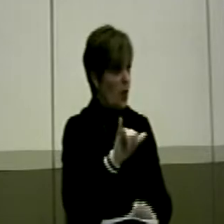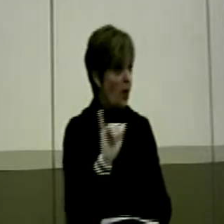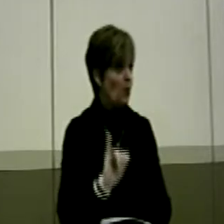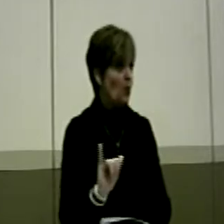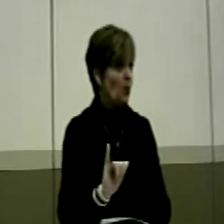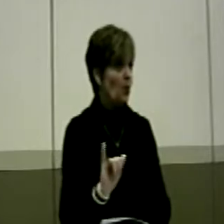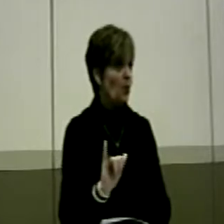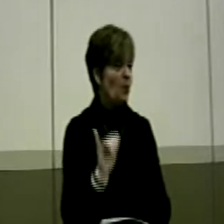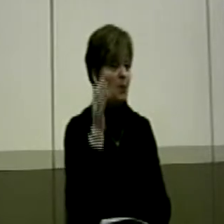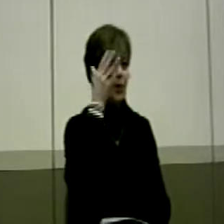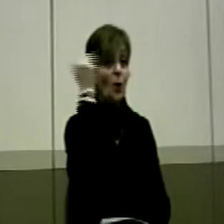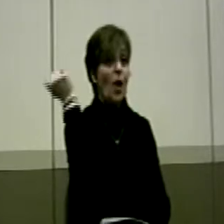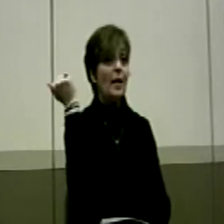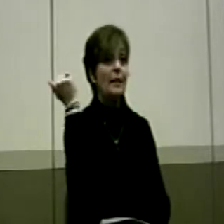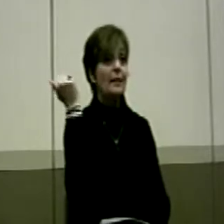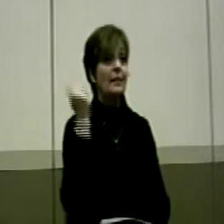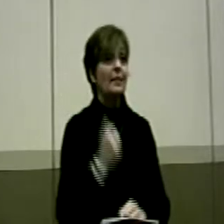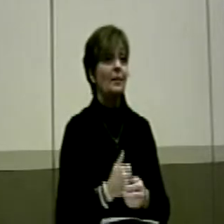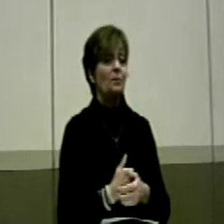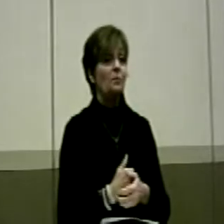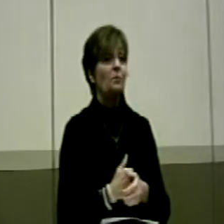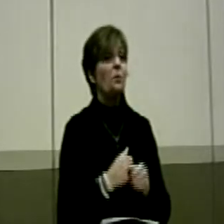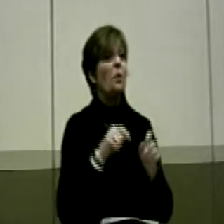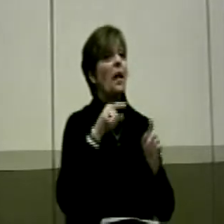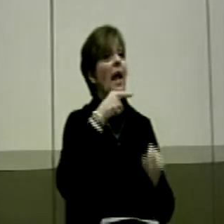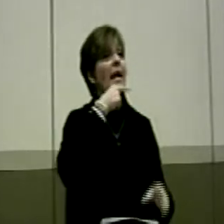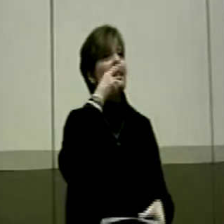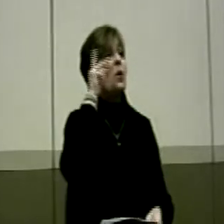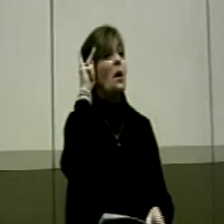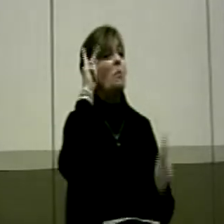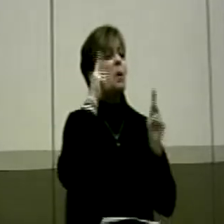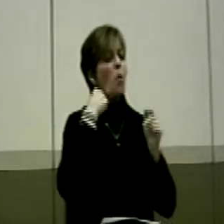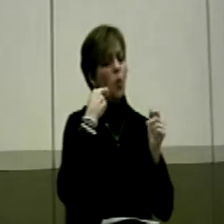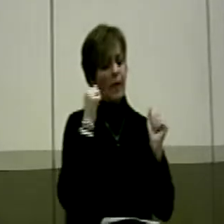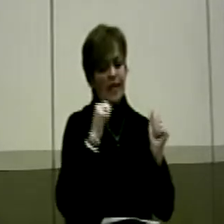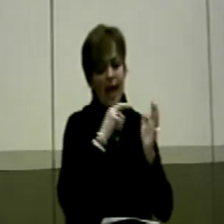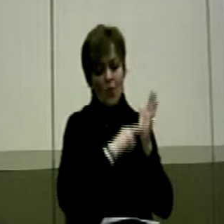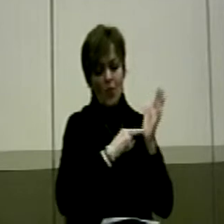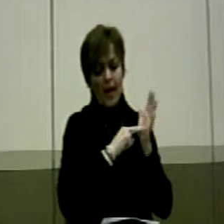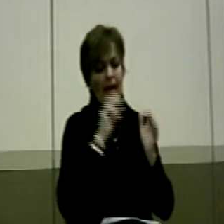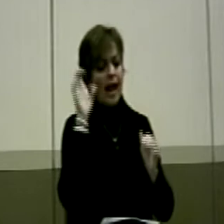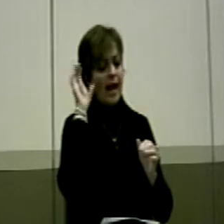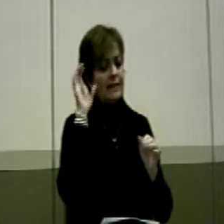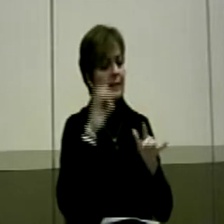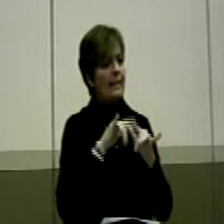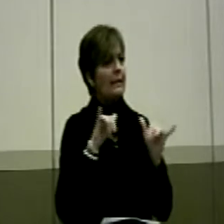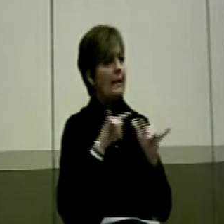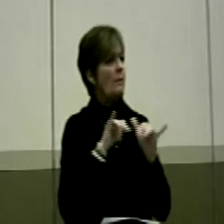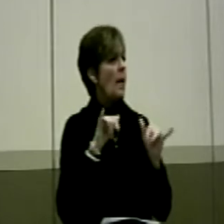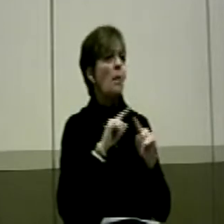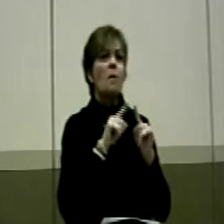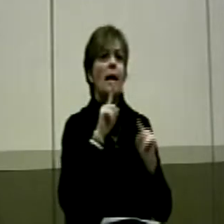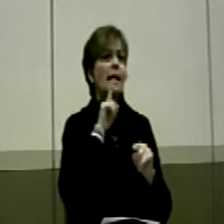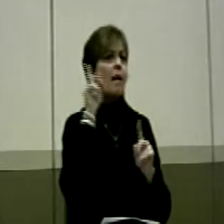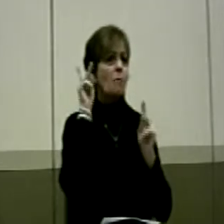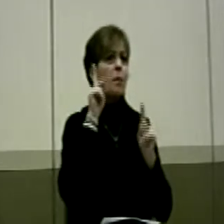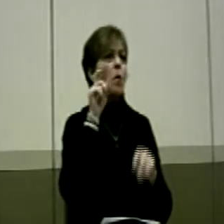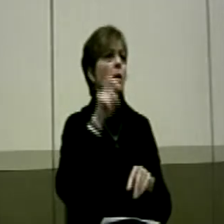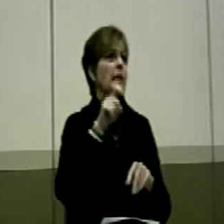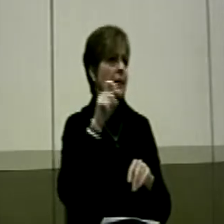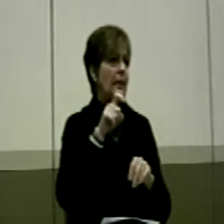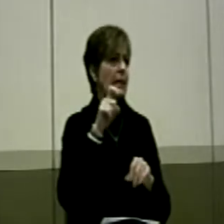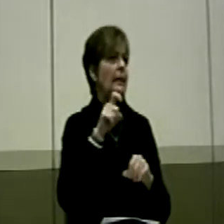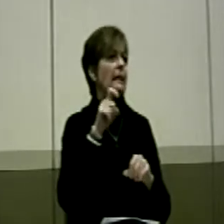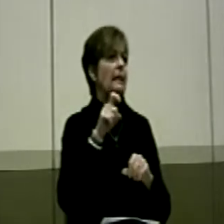as hearing people, we can read and listen at the same time, but deaf people need to be able to pay attention